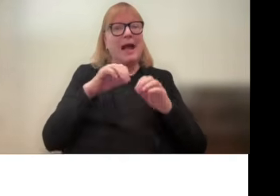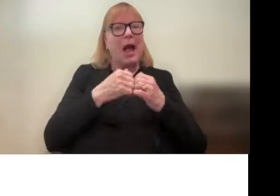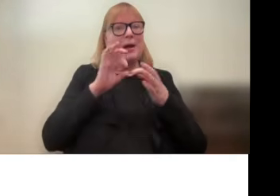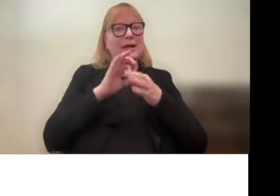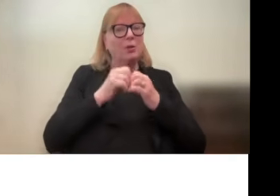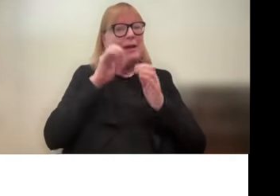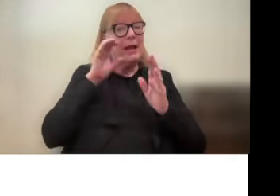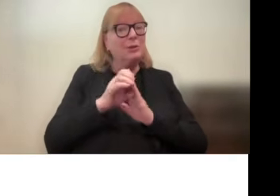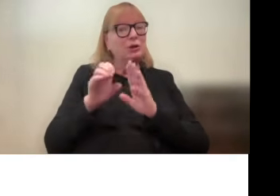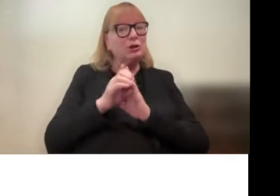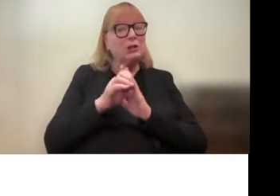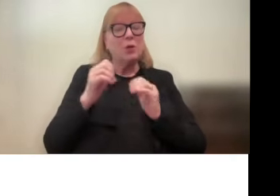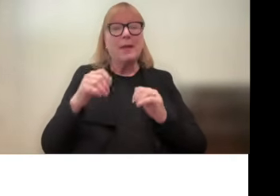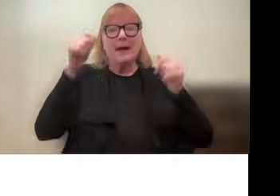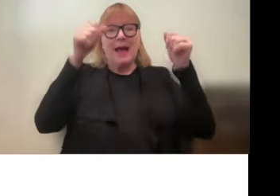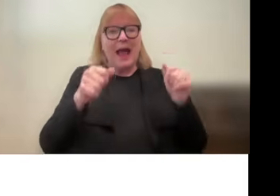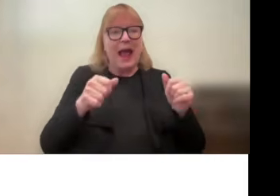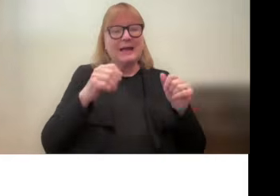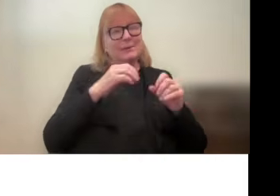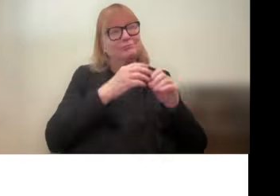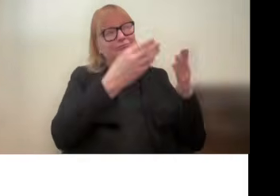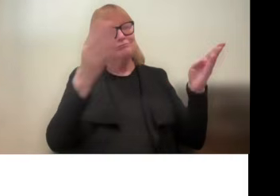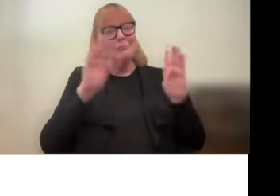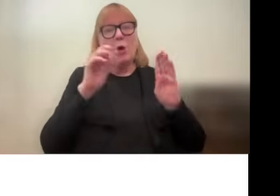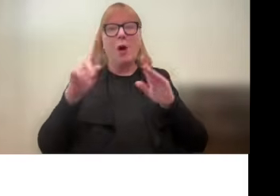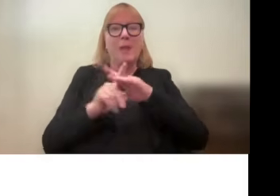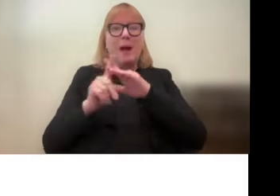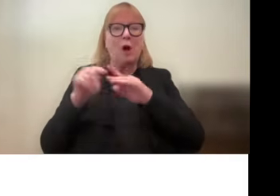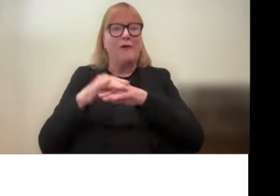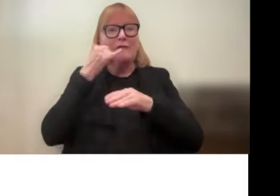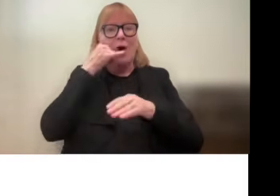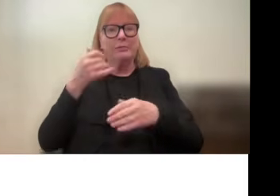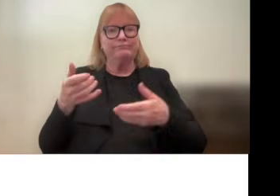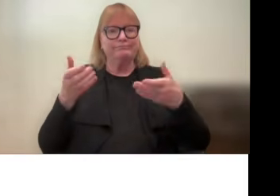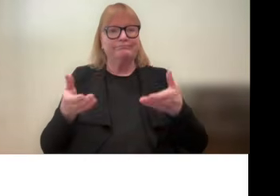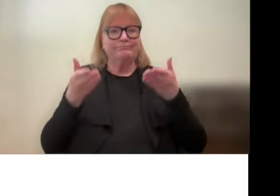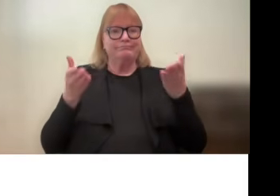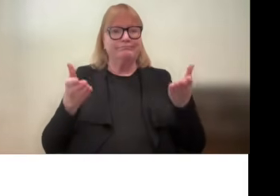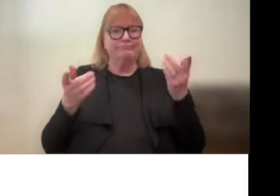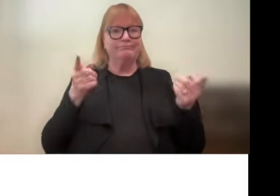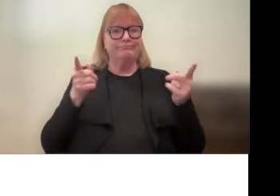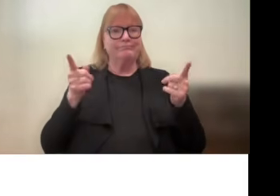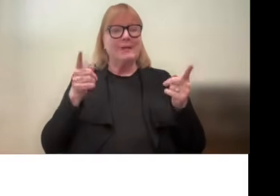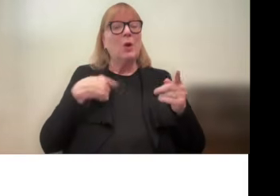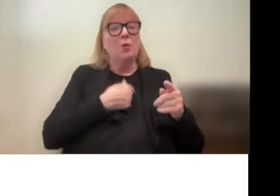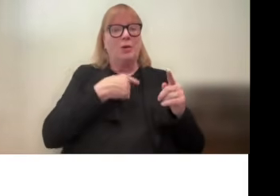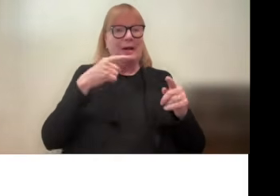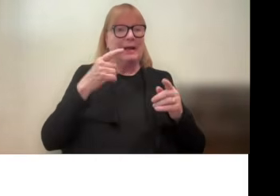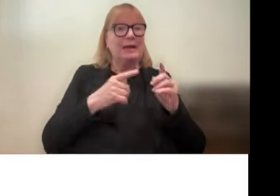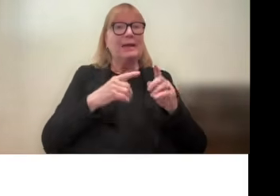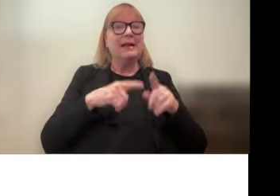engage with images, whether they're hanging in galleries or popping up on our phones. We are living in a